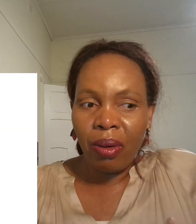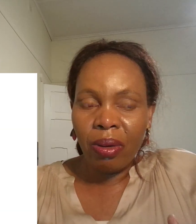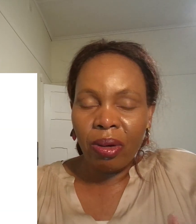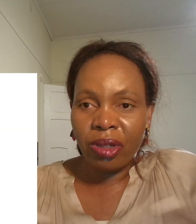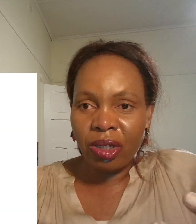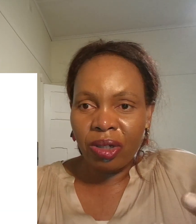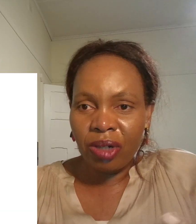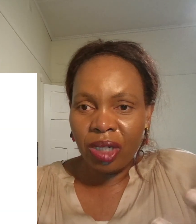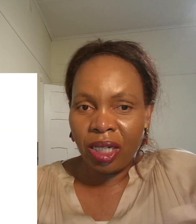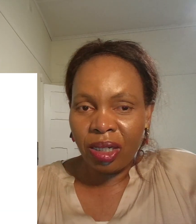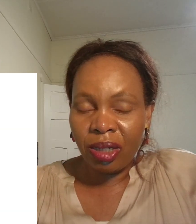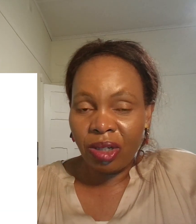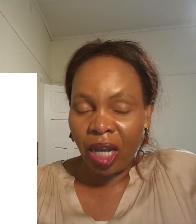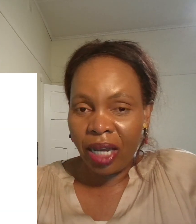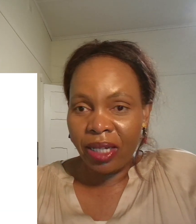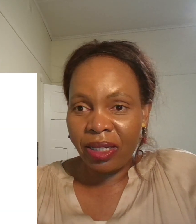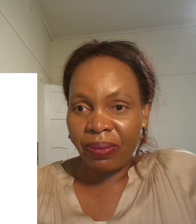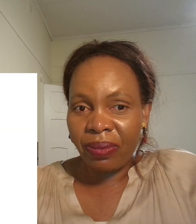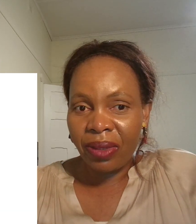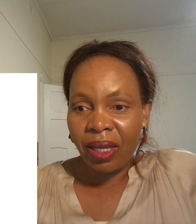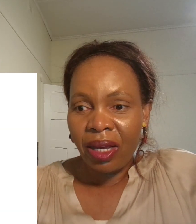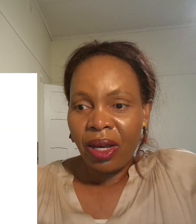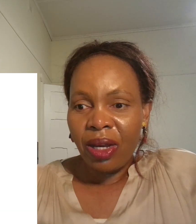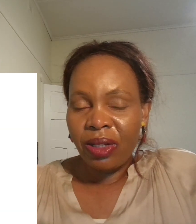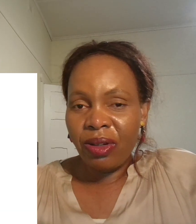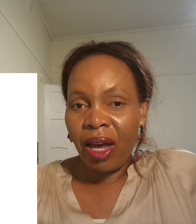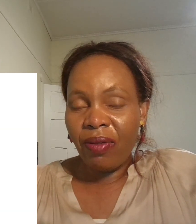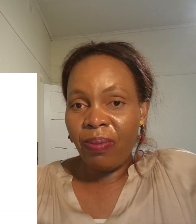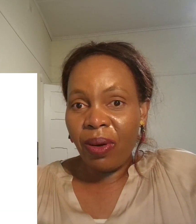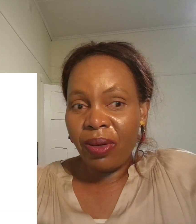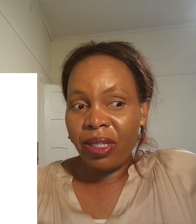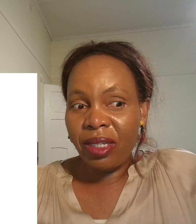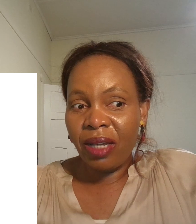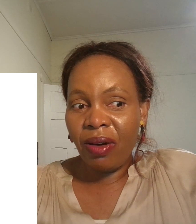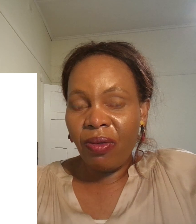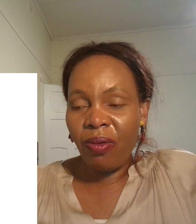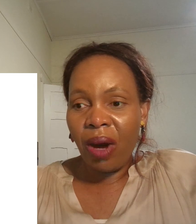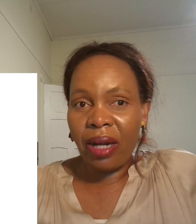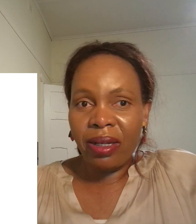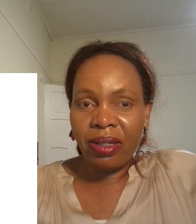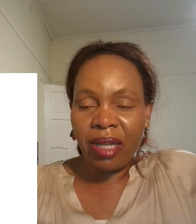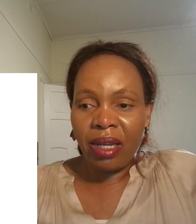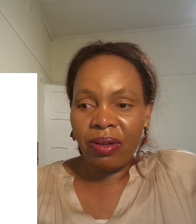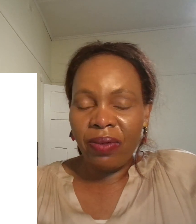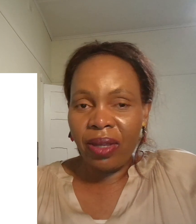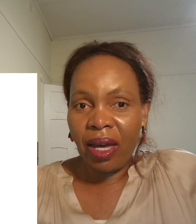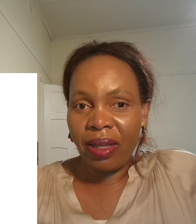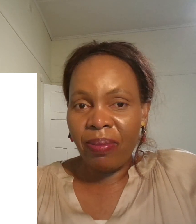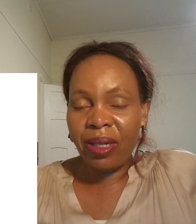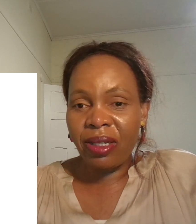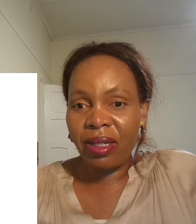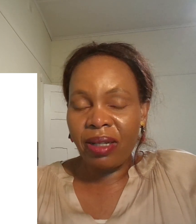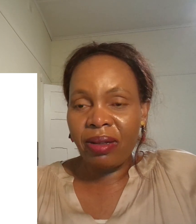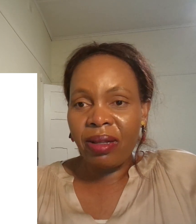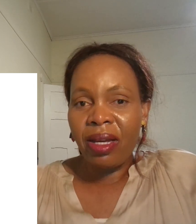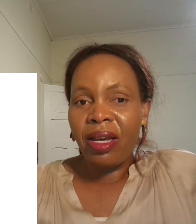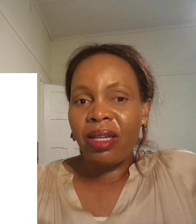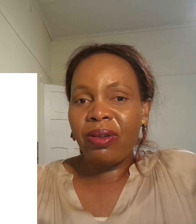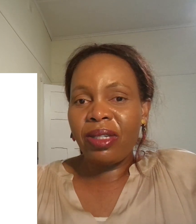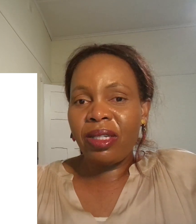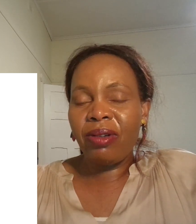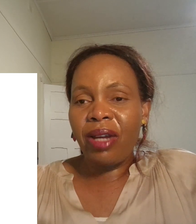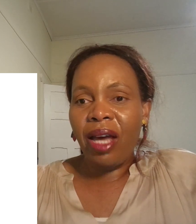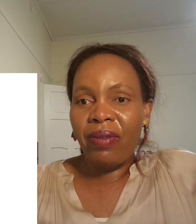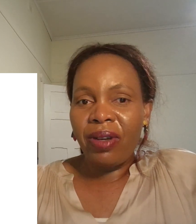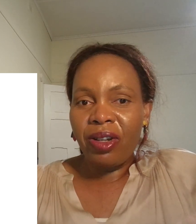the whole constitution needs to change to have a policing of one state over the other. But still,